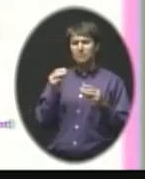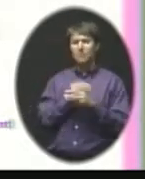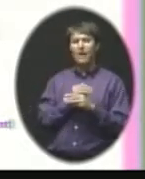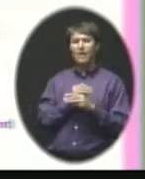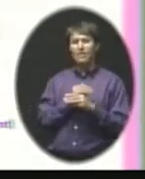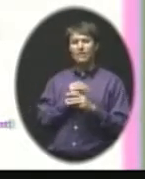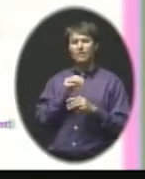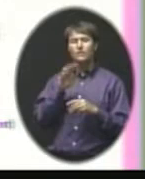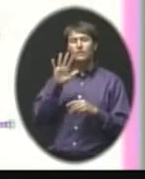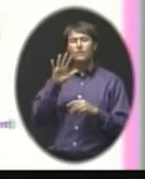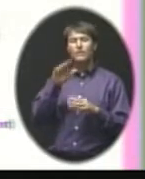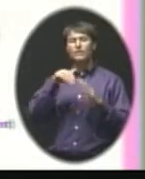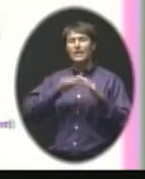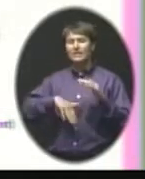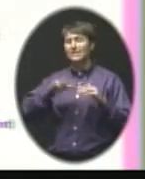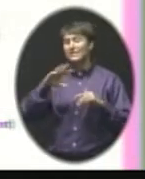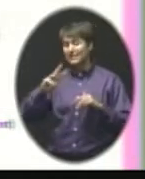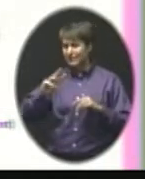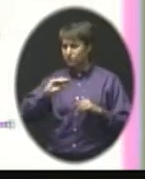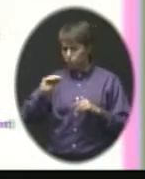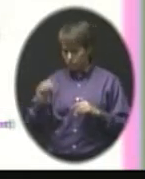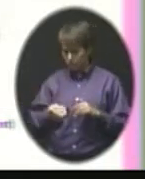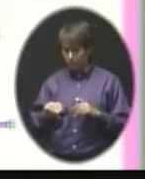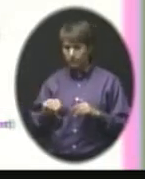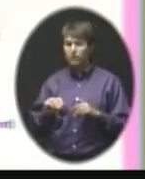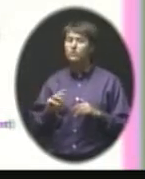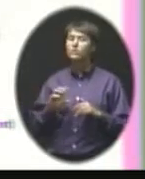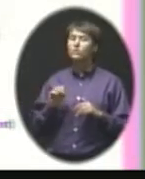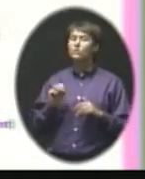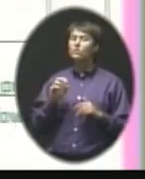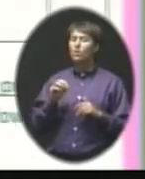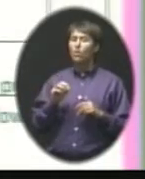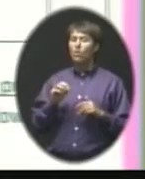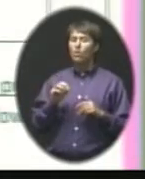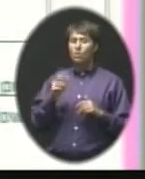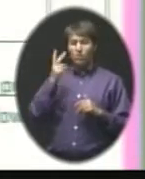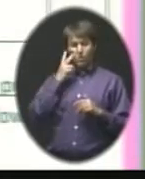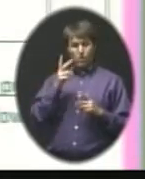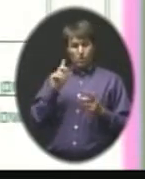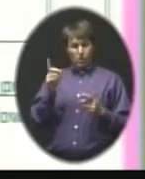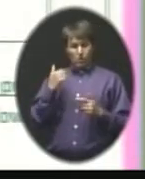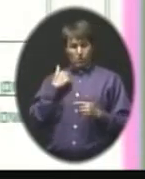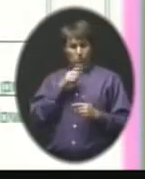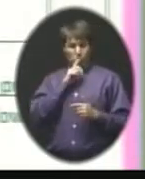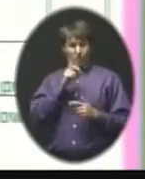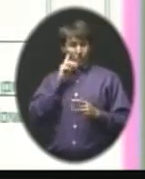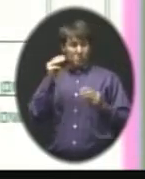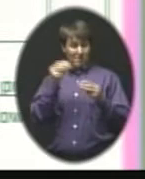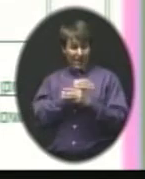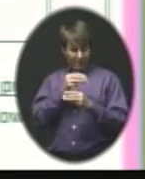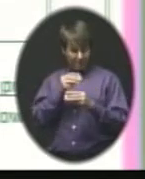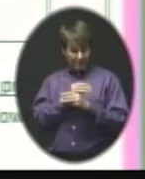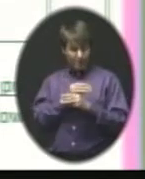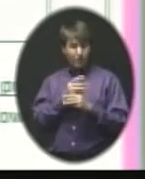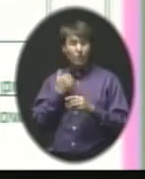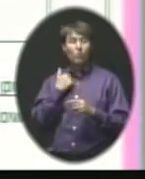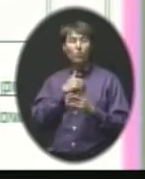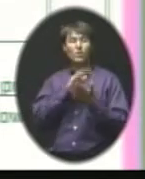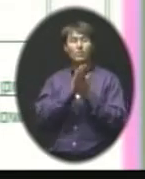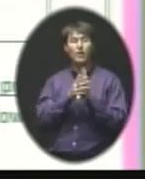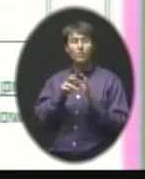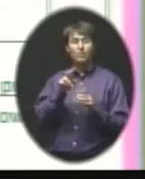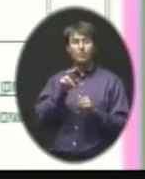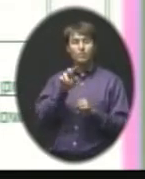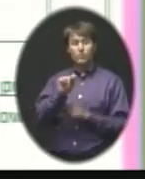less than 6%. So when we look at where we fall in terms of math, we become a transitioning